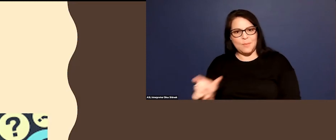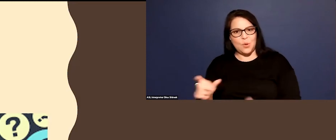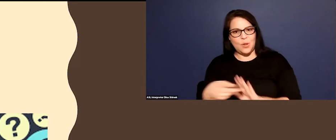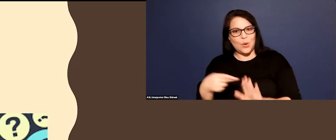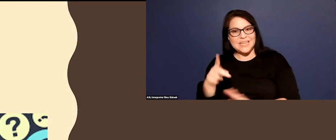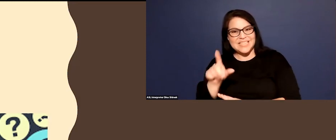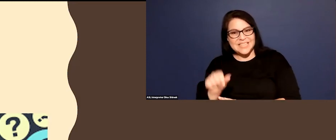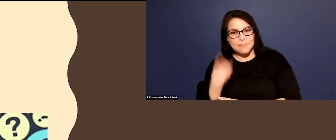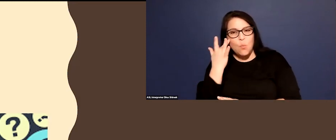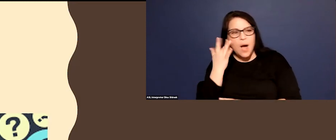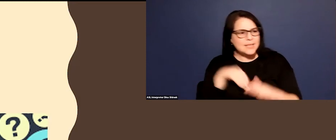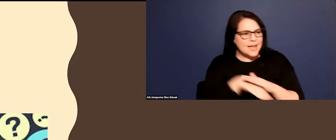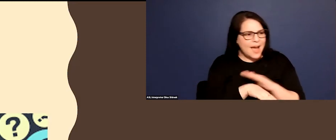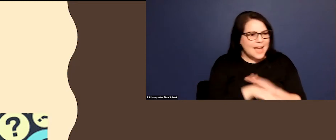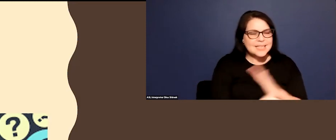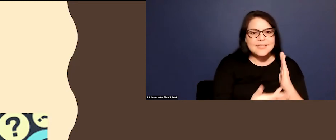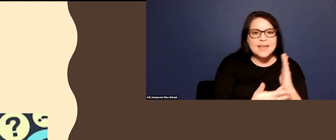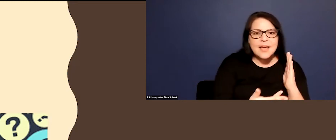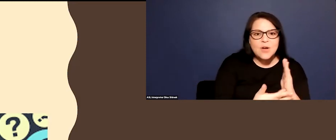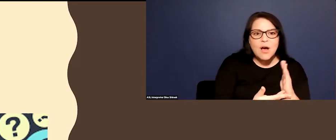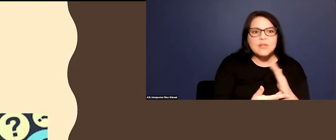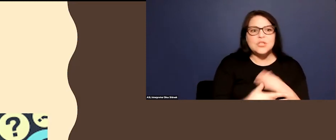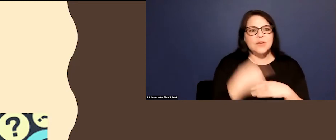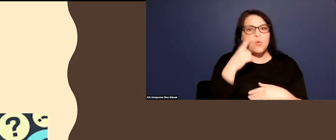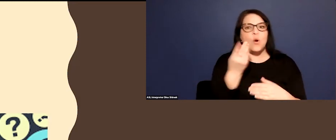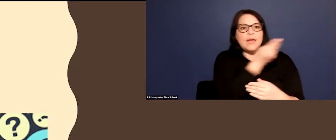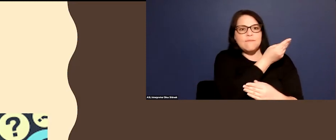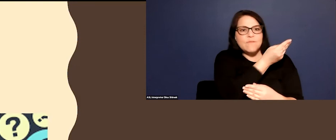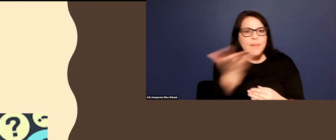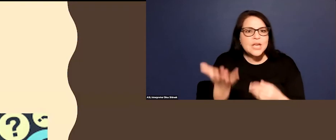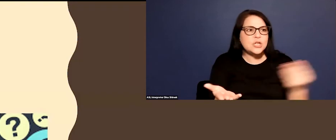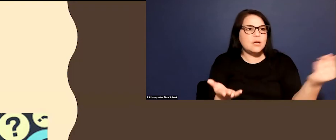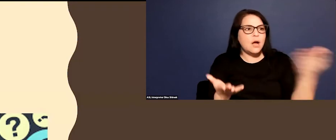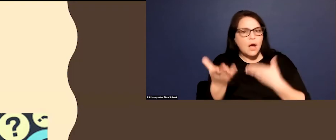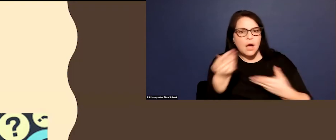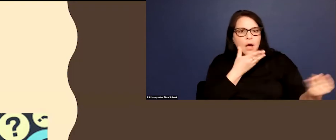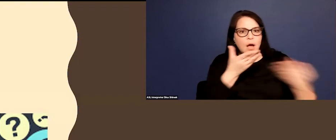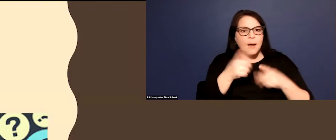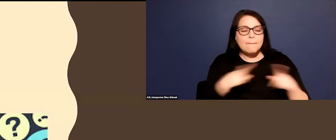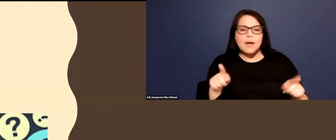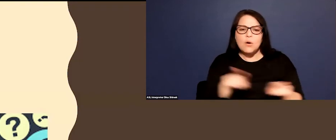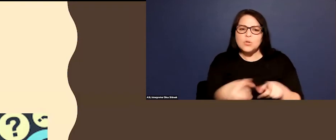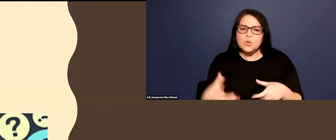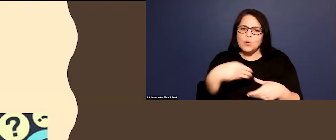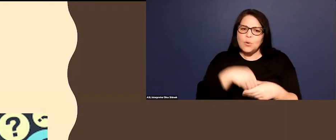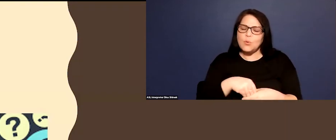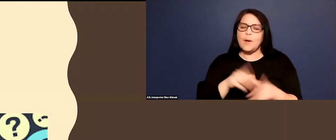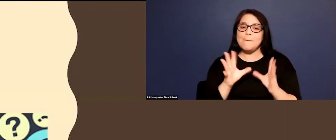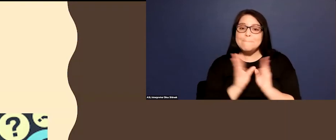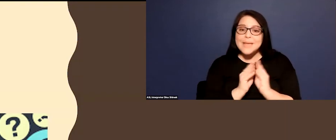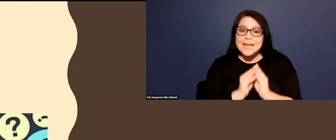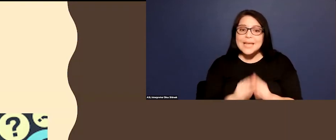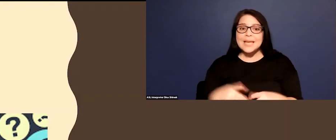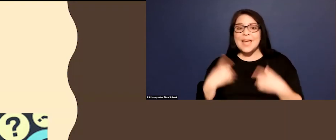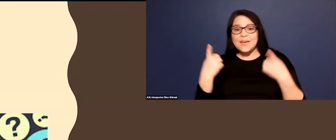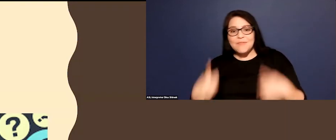use technology to not only get information, but to be able to participate in meetings, events,